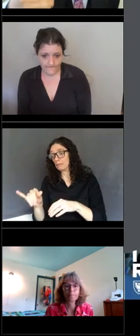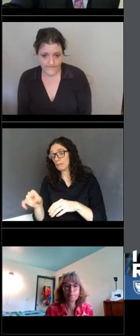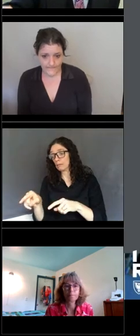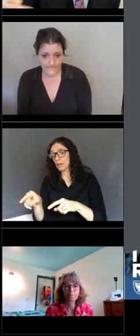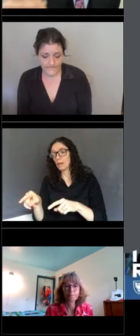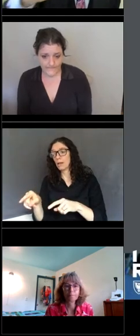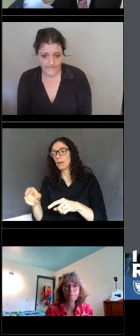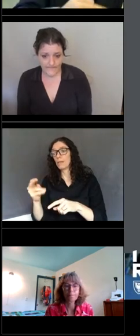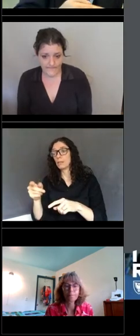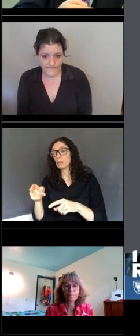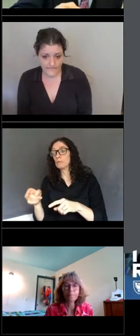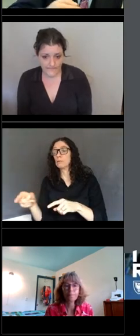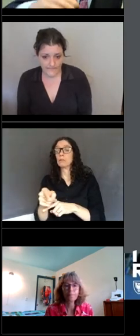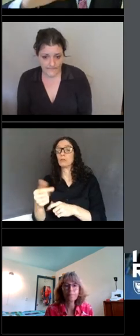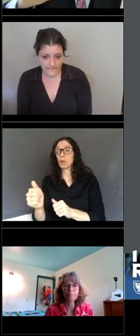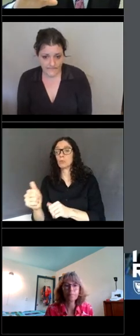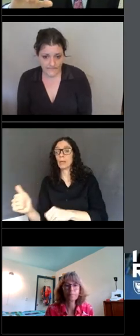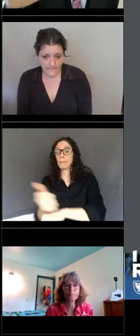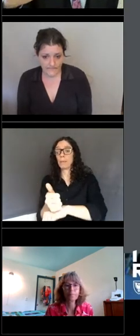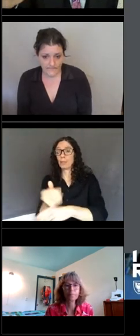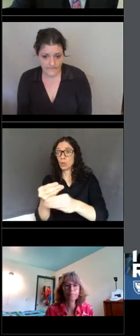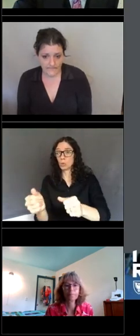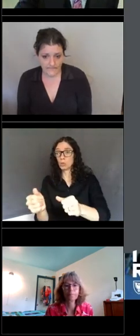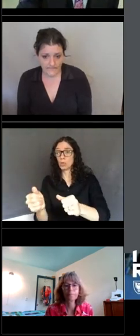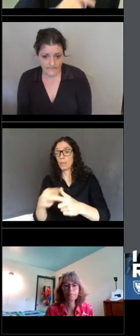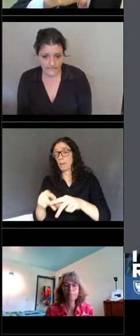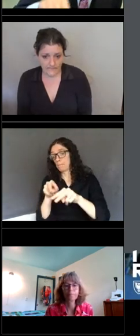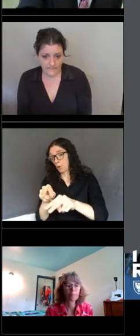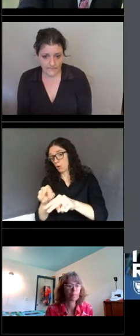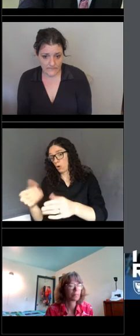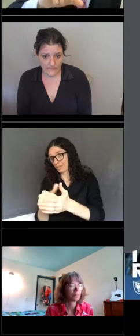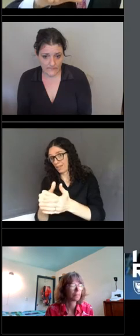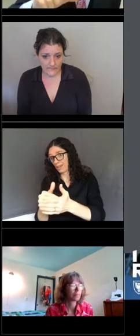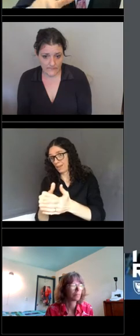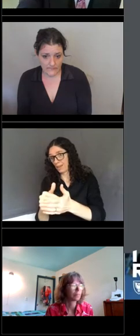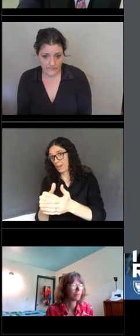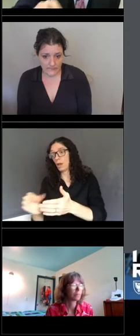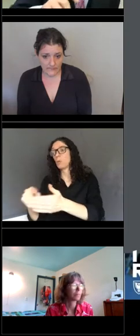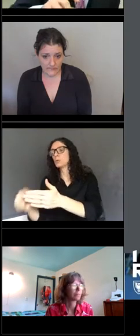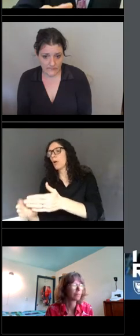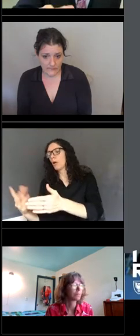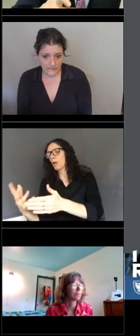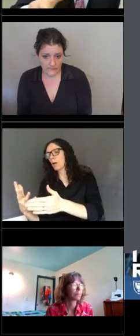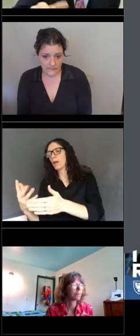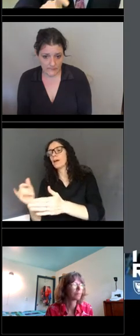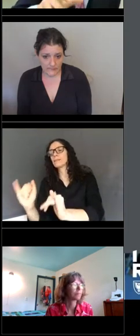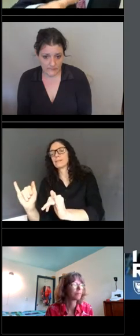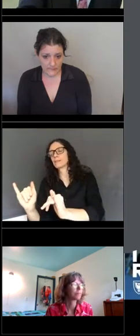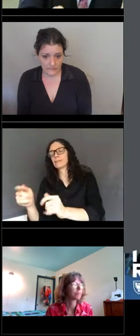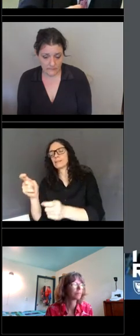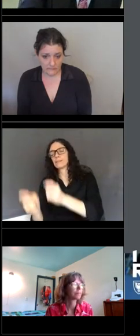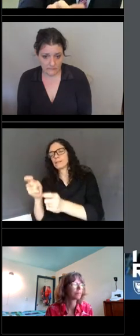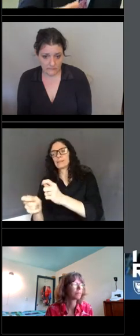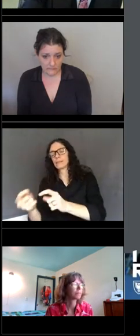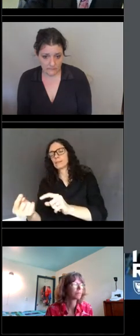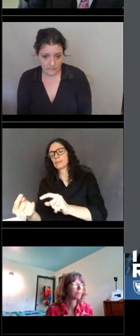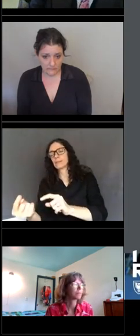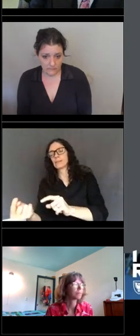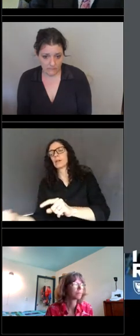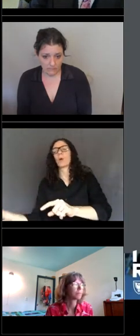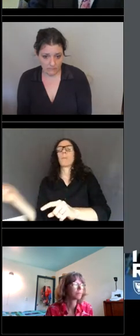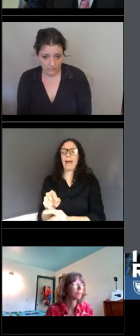then reevaluate how that went, and then go back, start over again, change, you know, if need be, their reactions